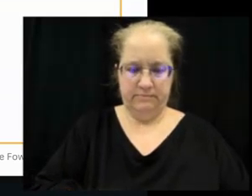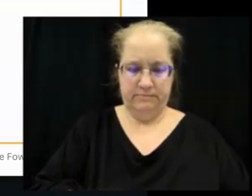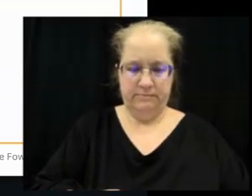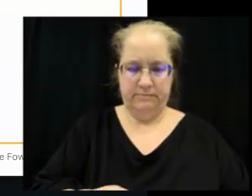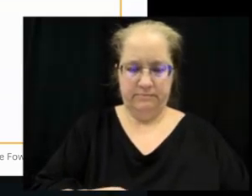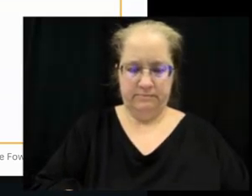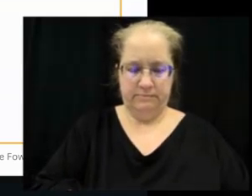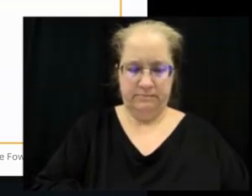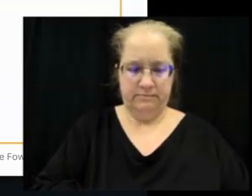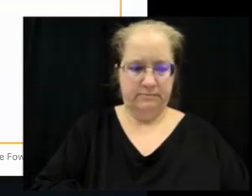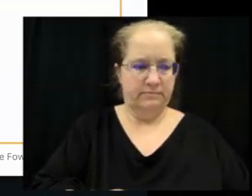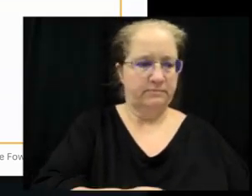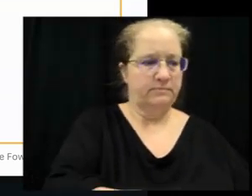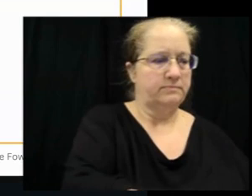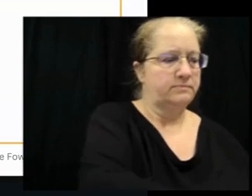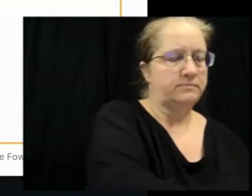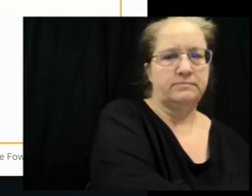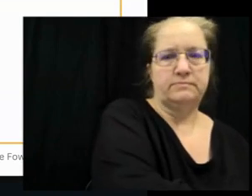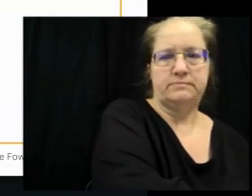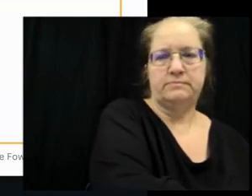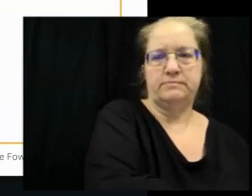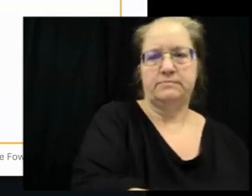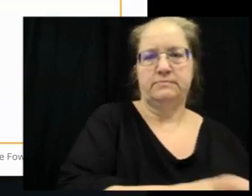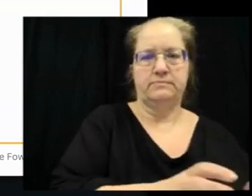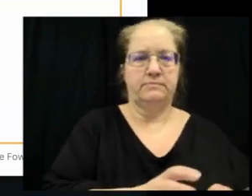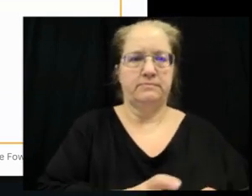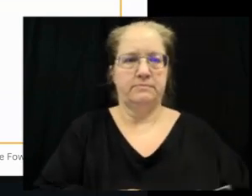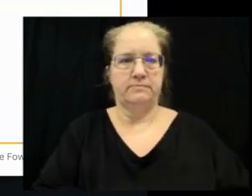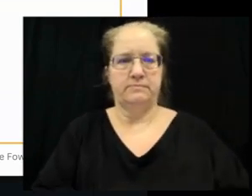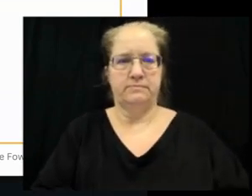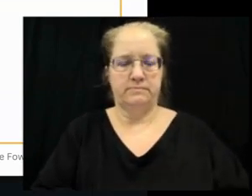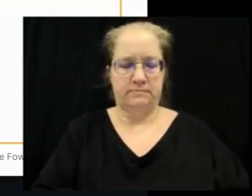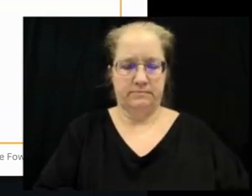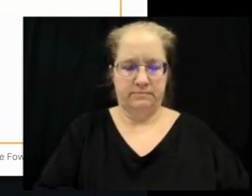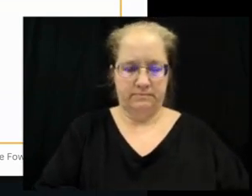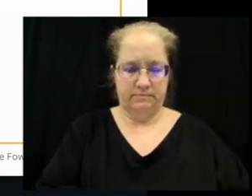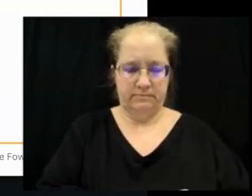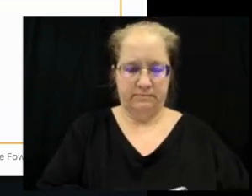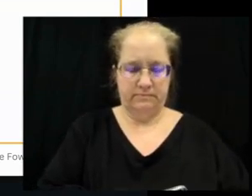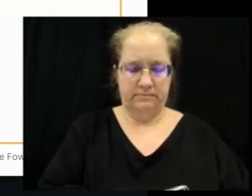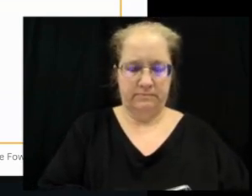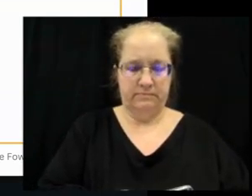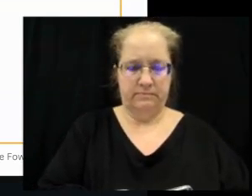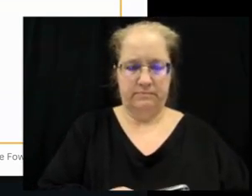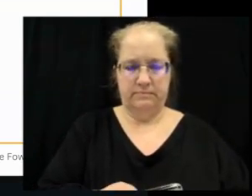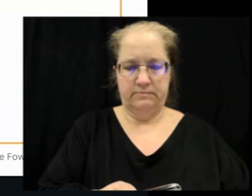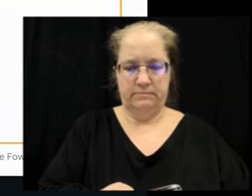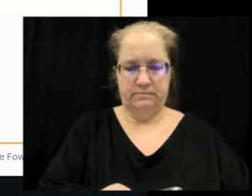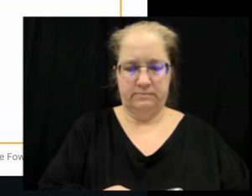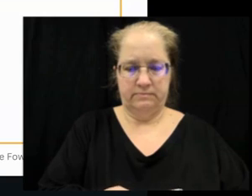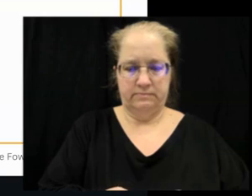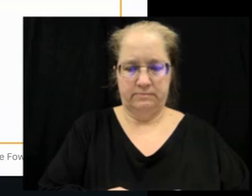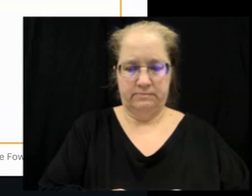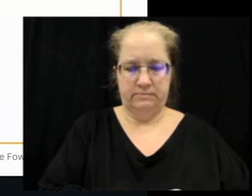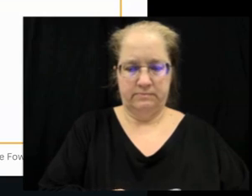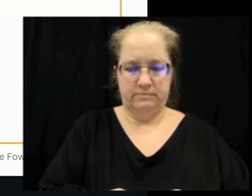and 7th grade, but it showed up again freshman year. That first day of freshman going to Chantilly High School, she's